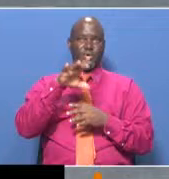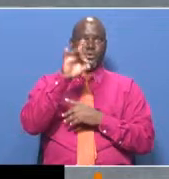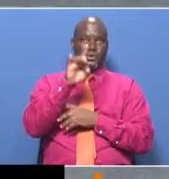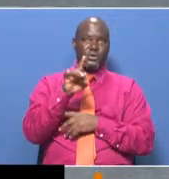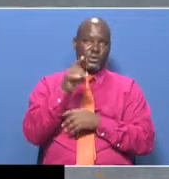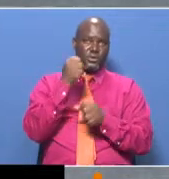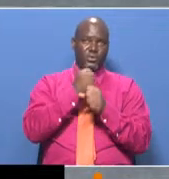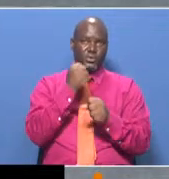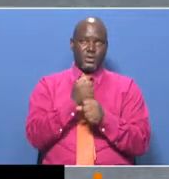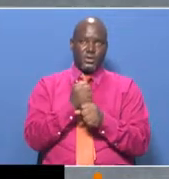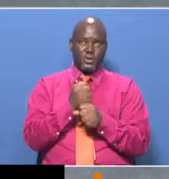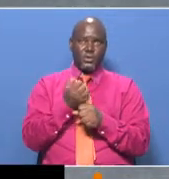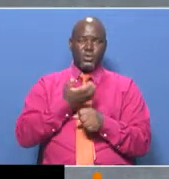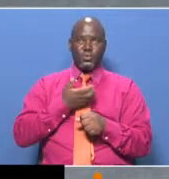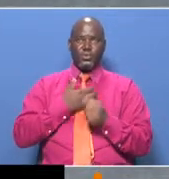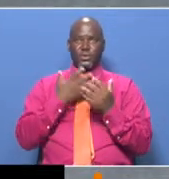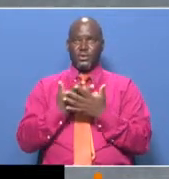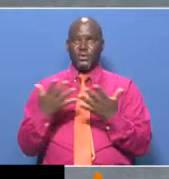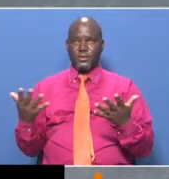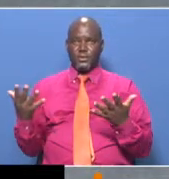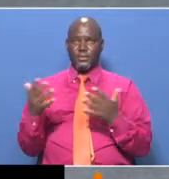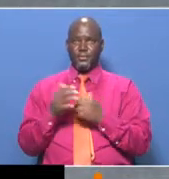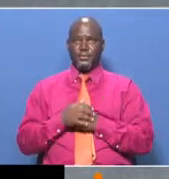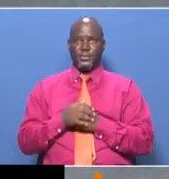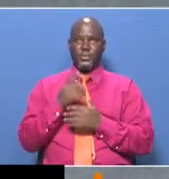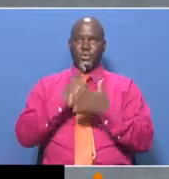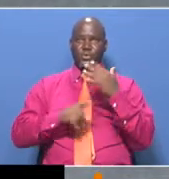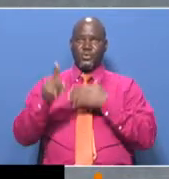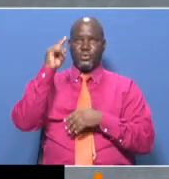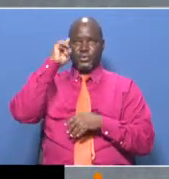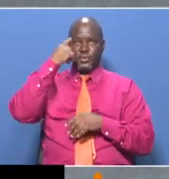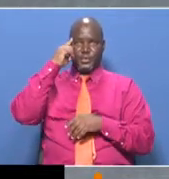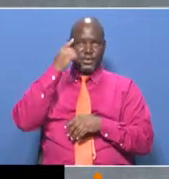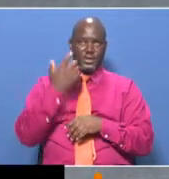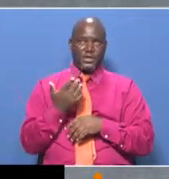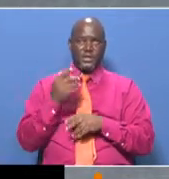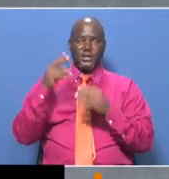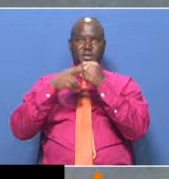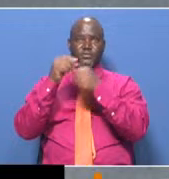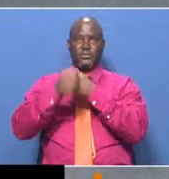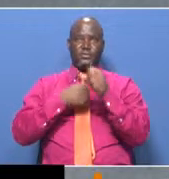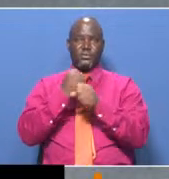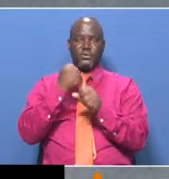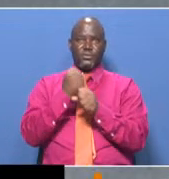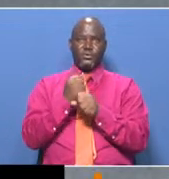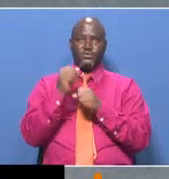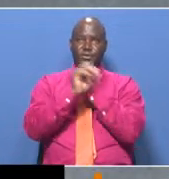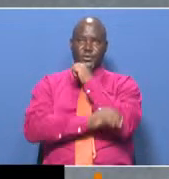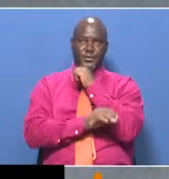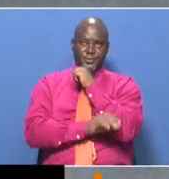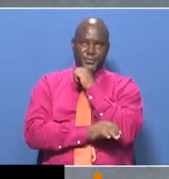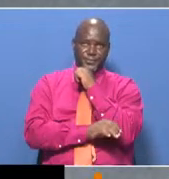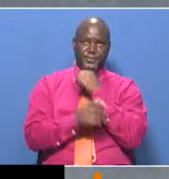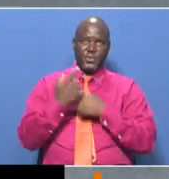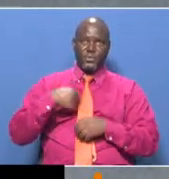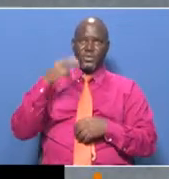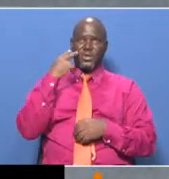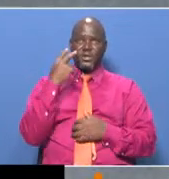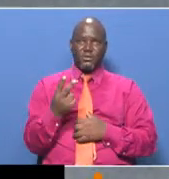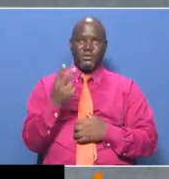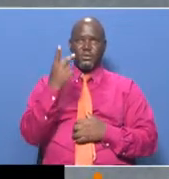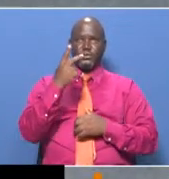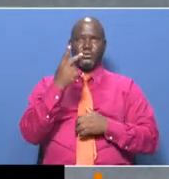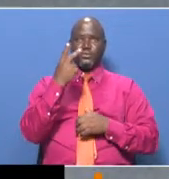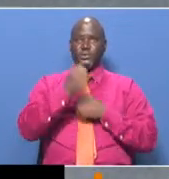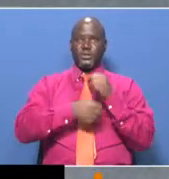to do your own things? What do you think 7 years will do to the country? We have seen in